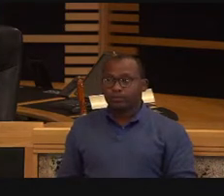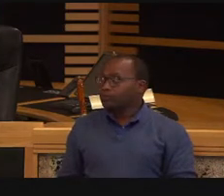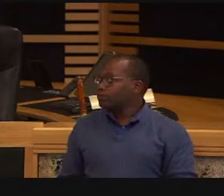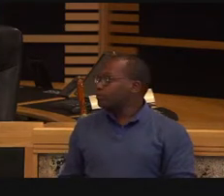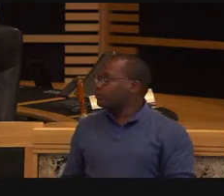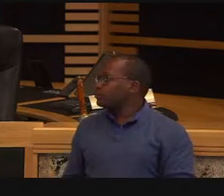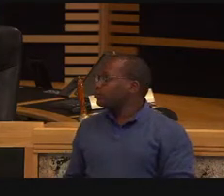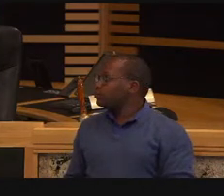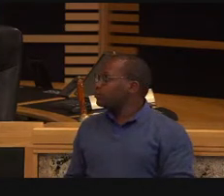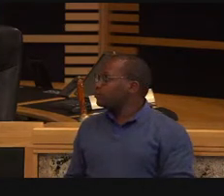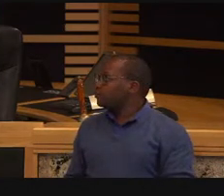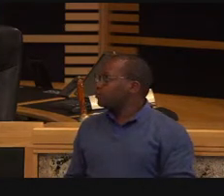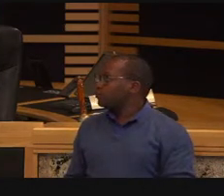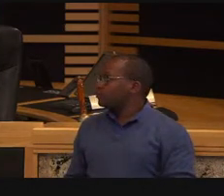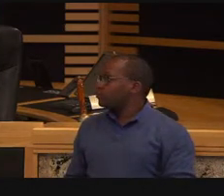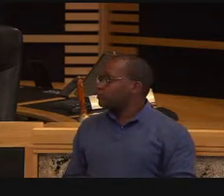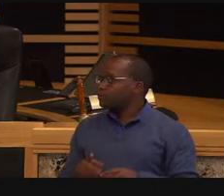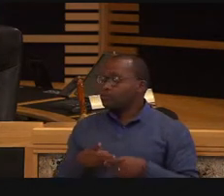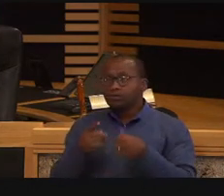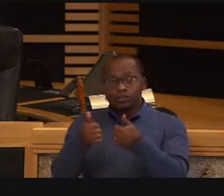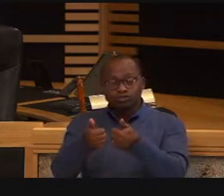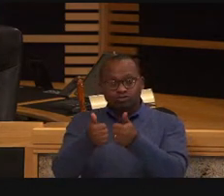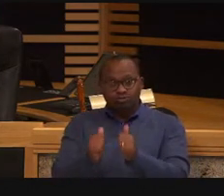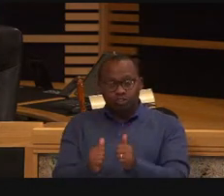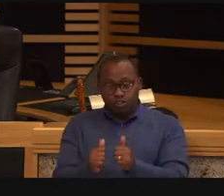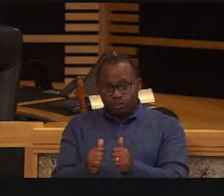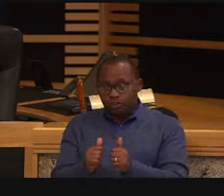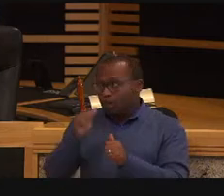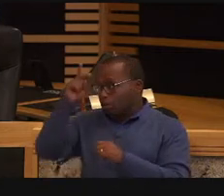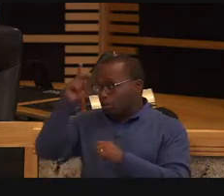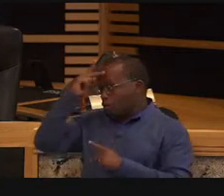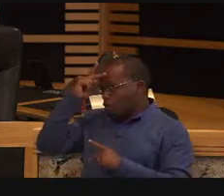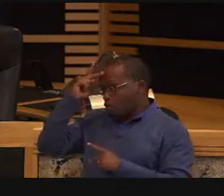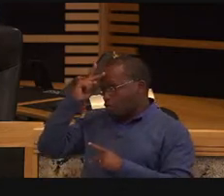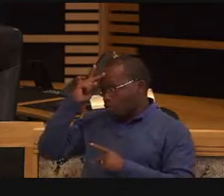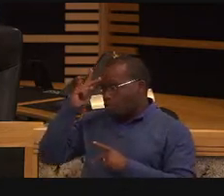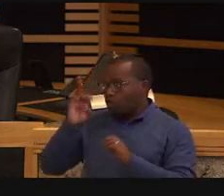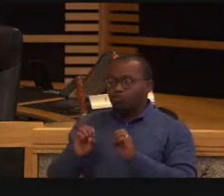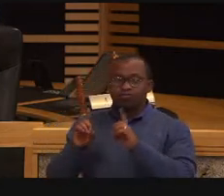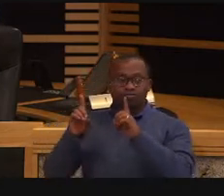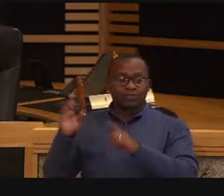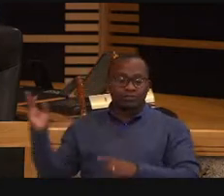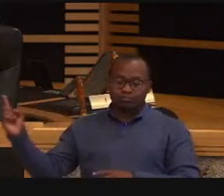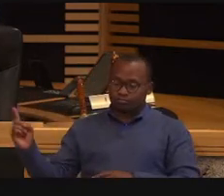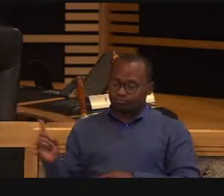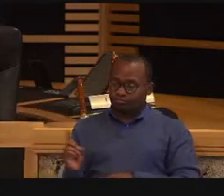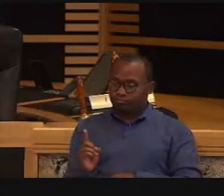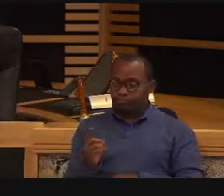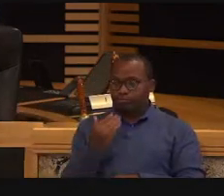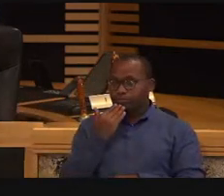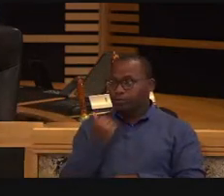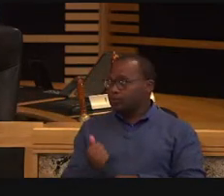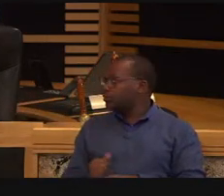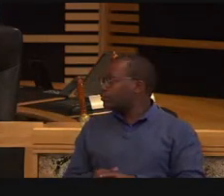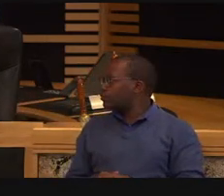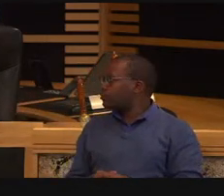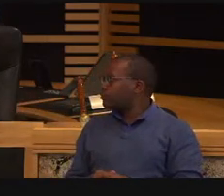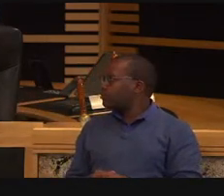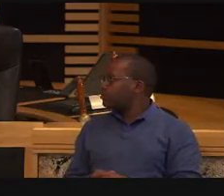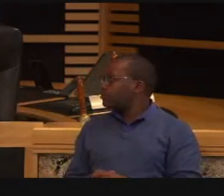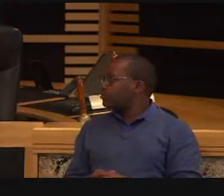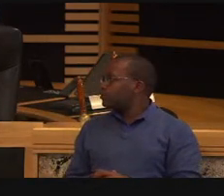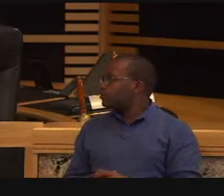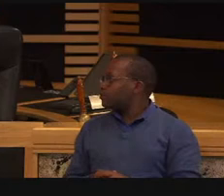Chairperson of the Portfolio Committee on Education, can you come and, oh, it's